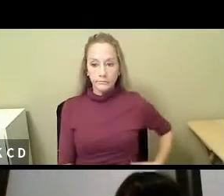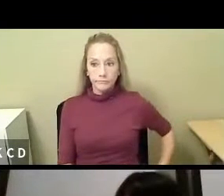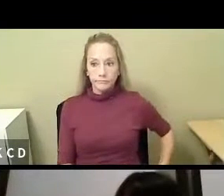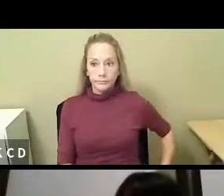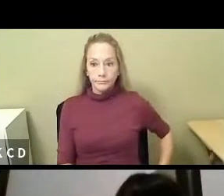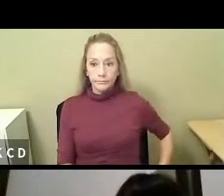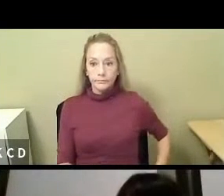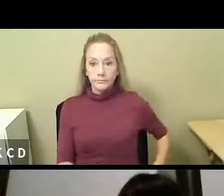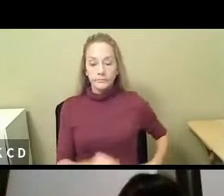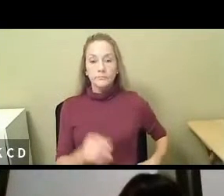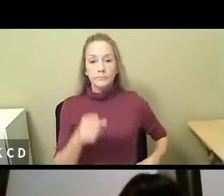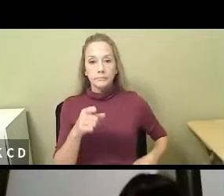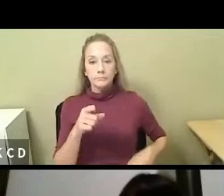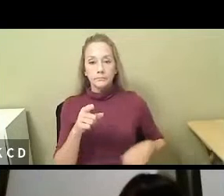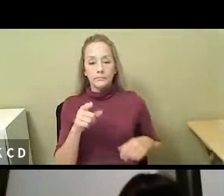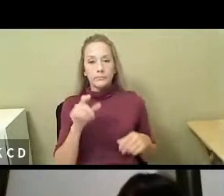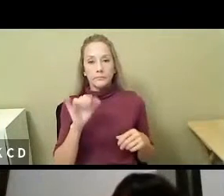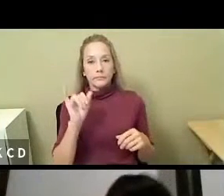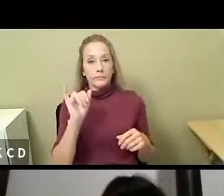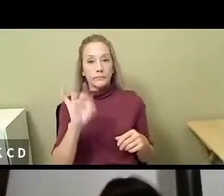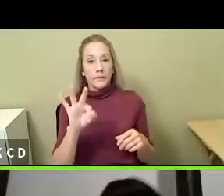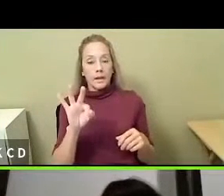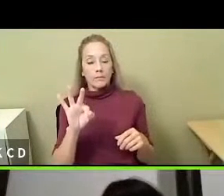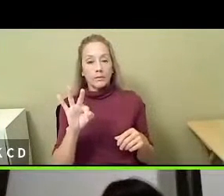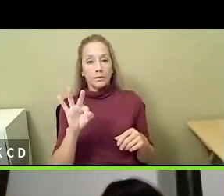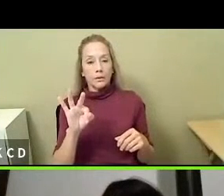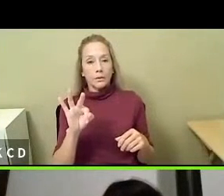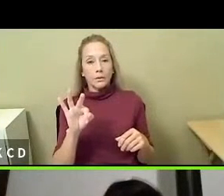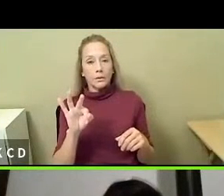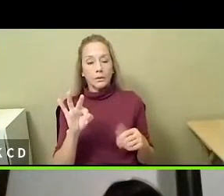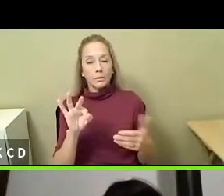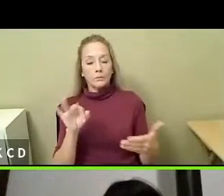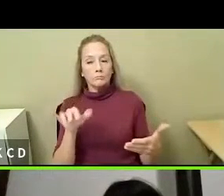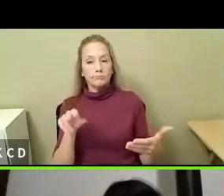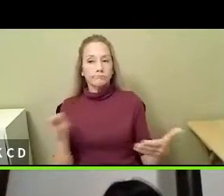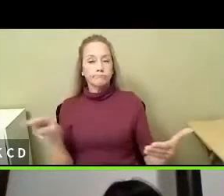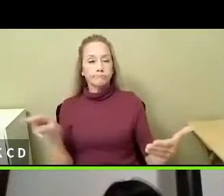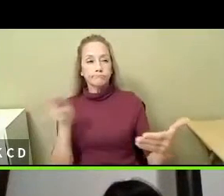Well, when we look around our state, right